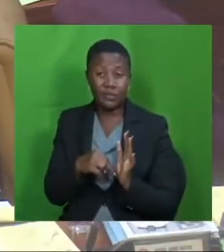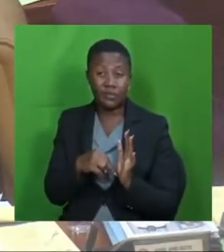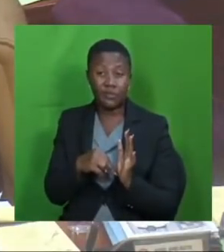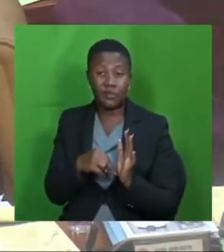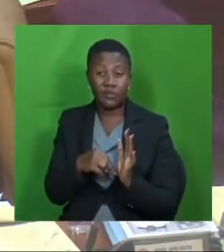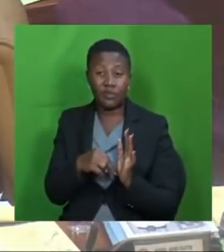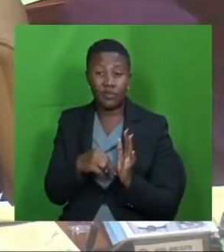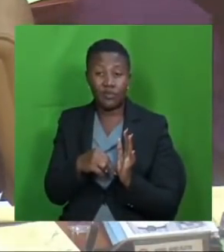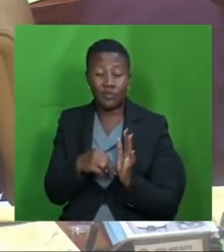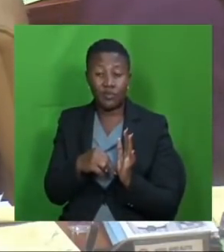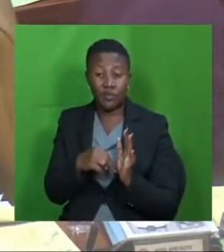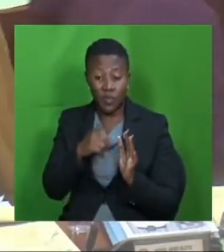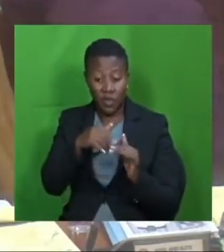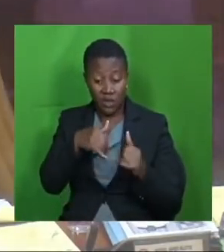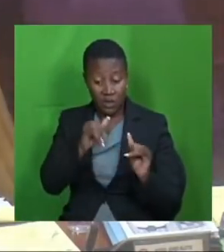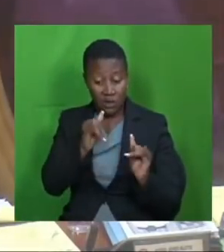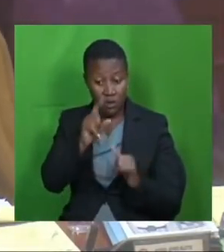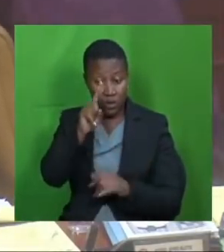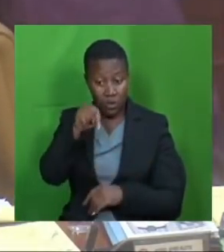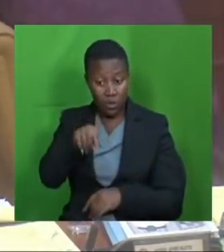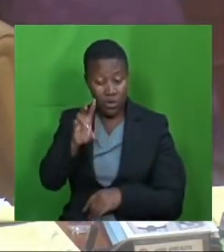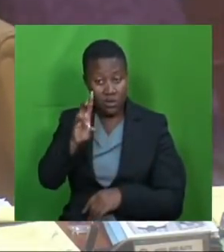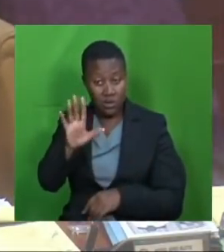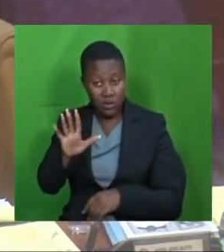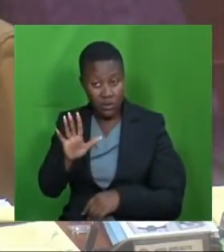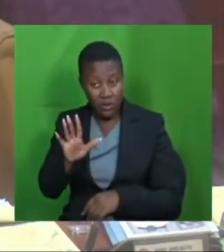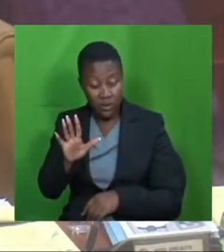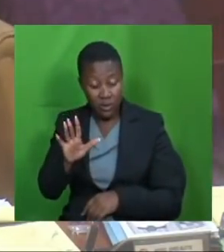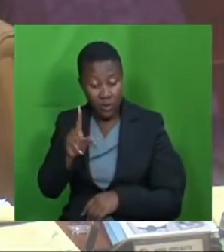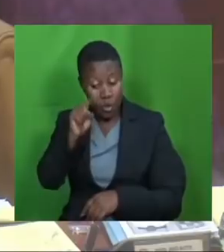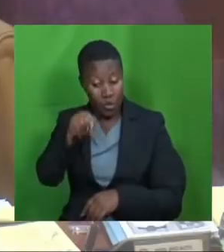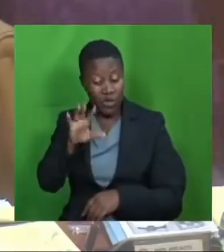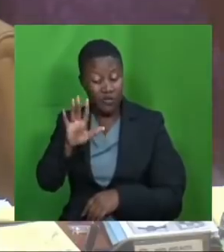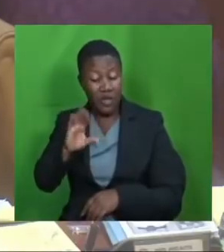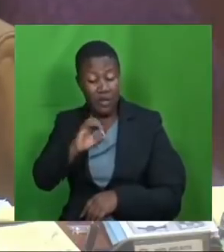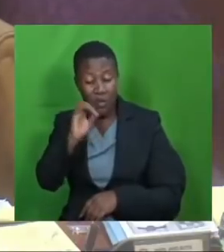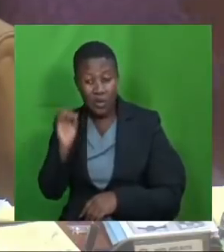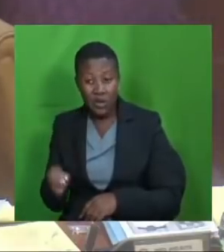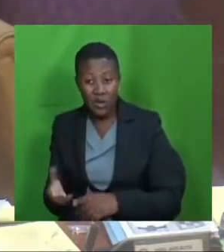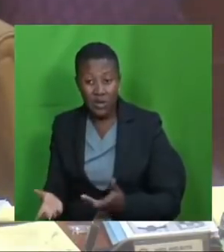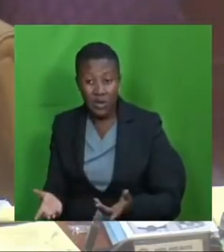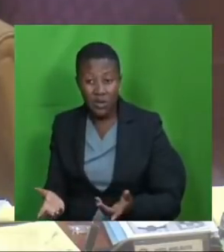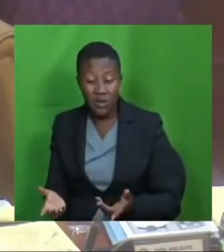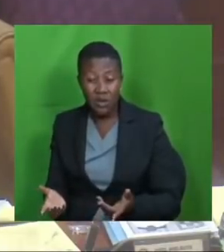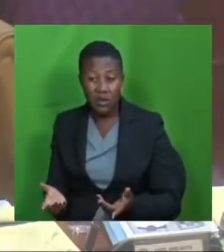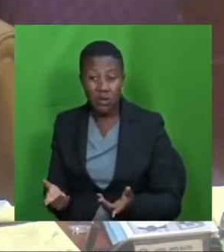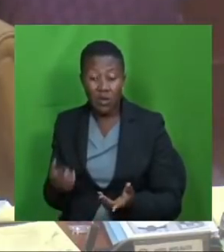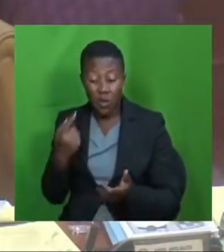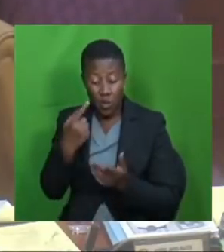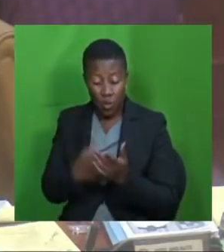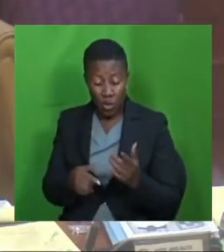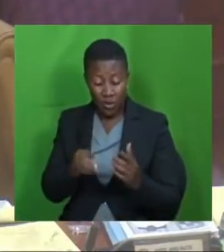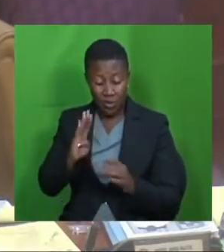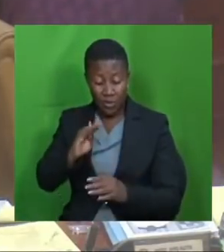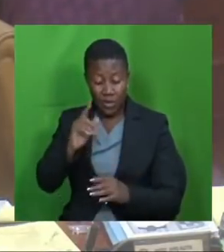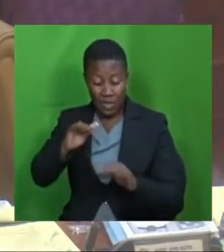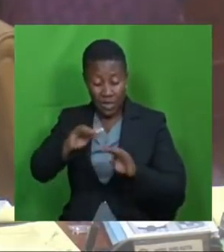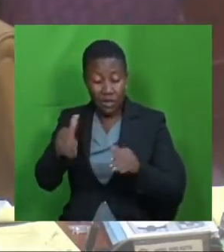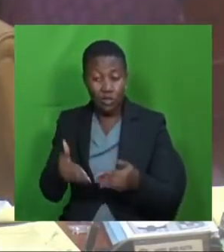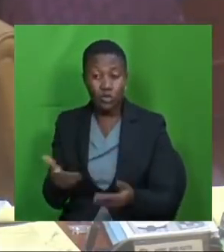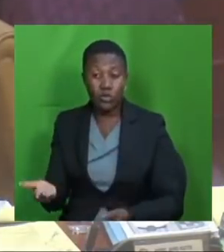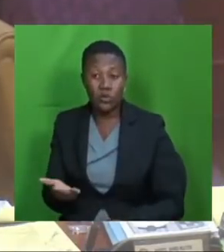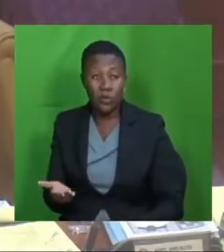at 1.75%, 1.5%? What bill was introduced to this House? Chairman of the committee,